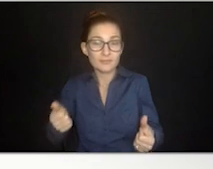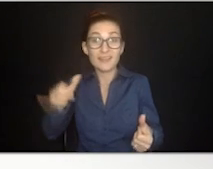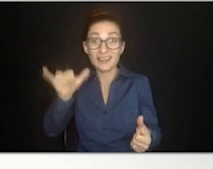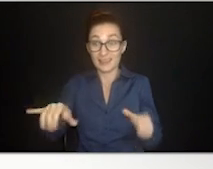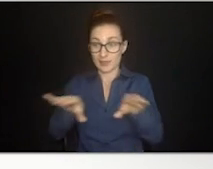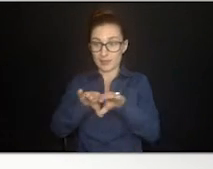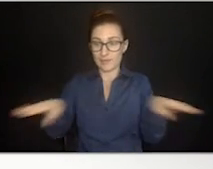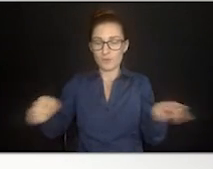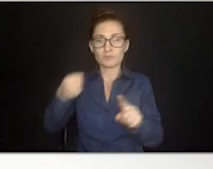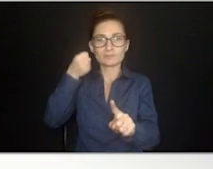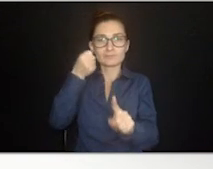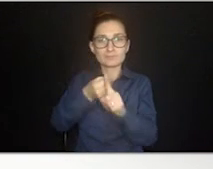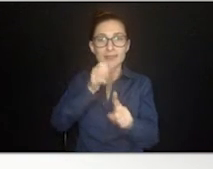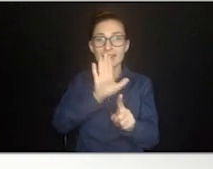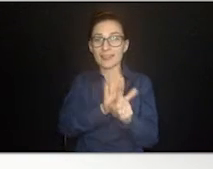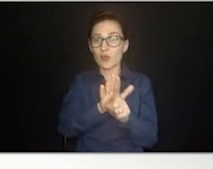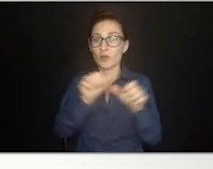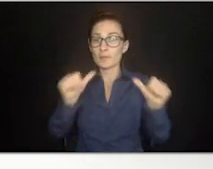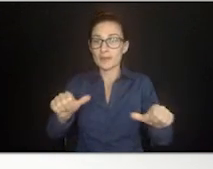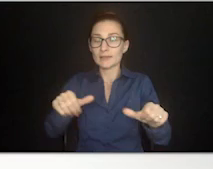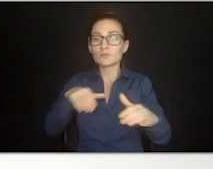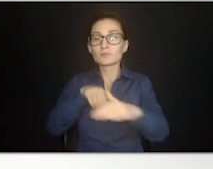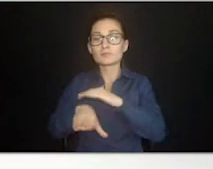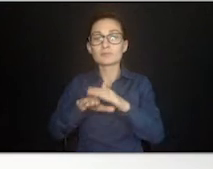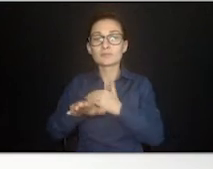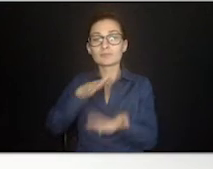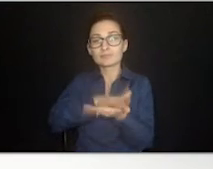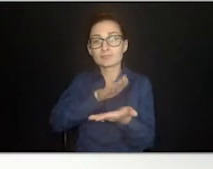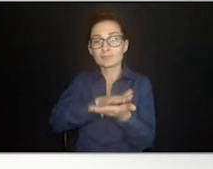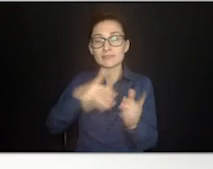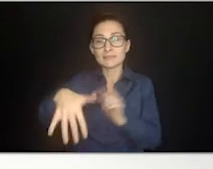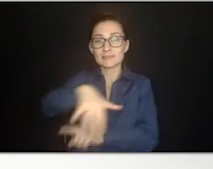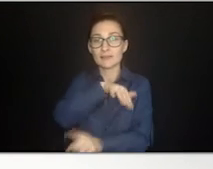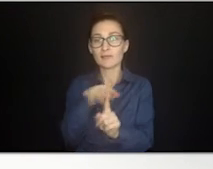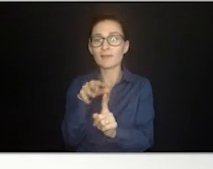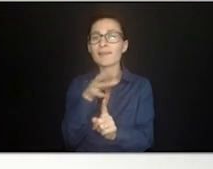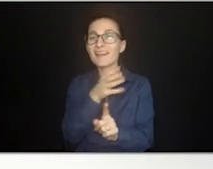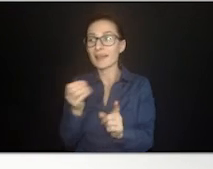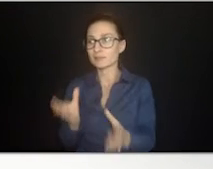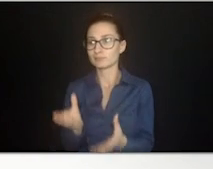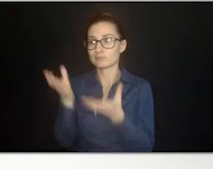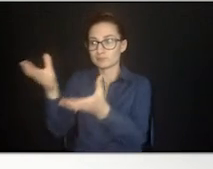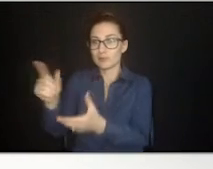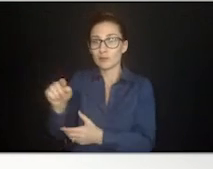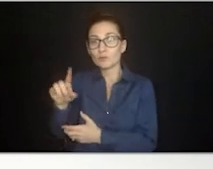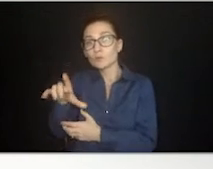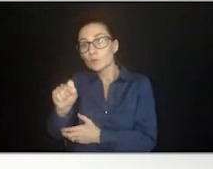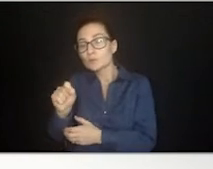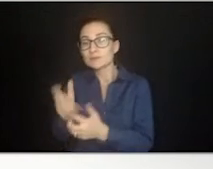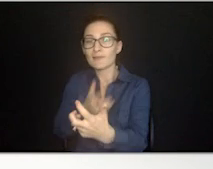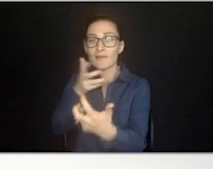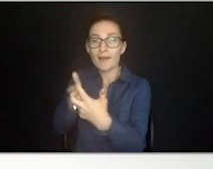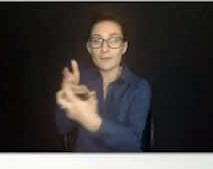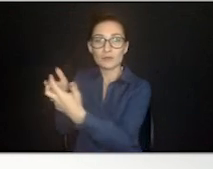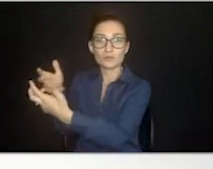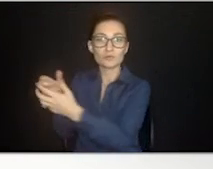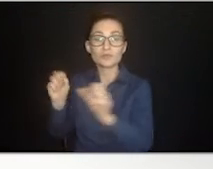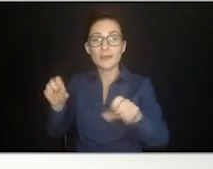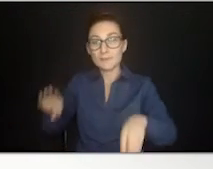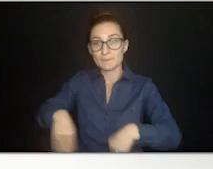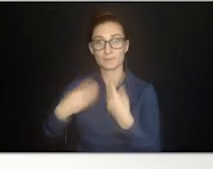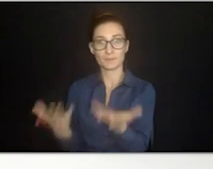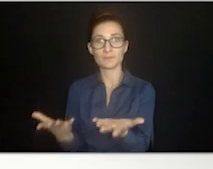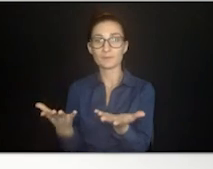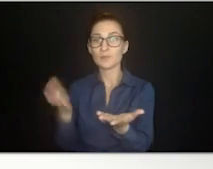level impacts their ability to access the academic setting and makes recommendations for tools and accommodations that provide the